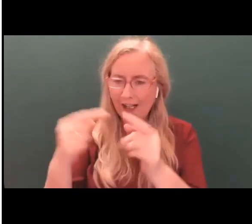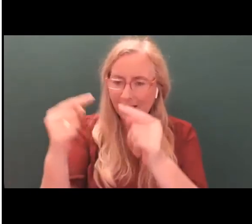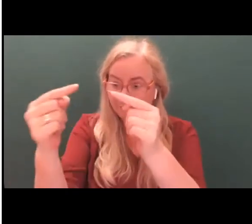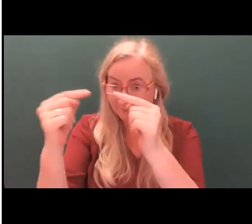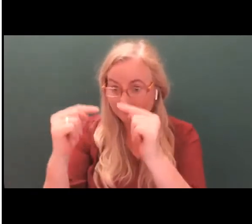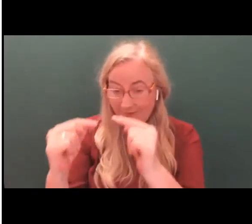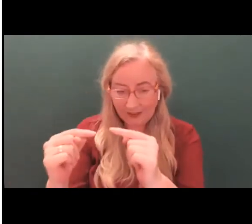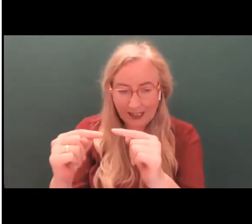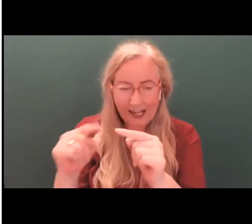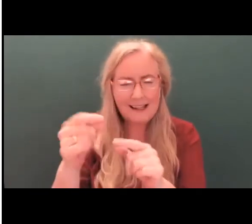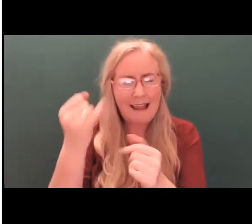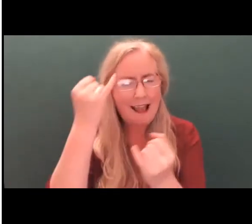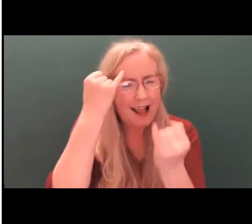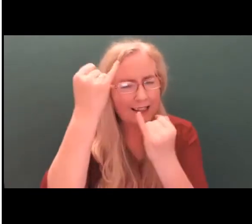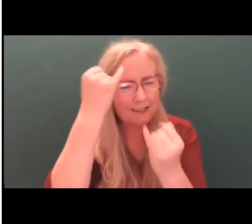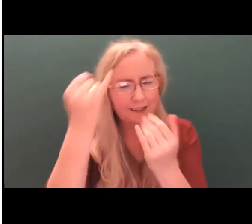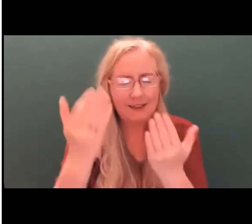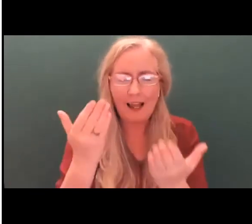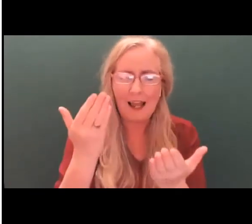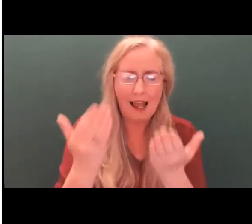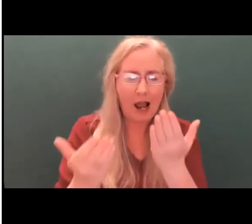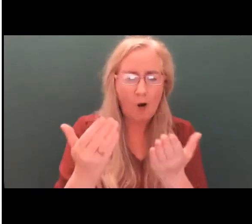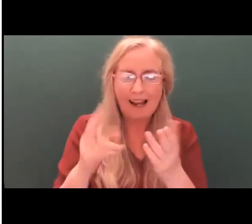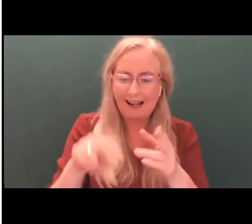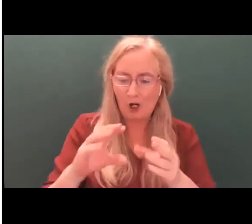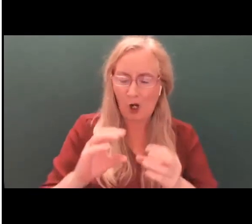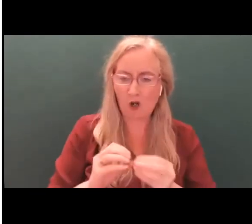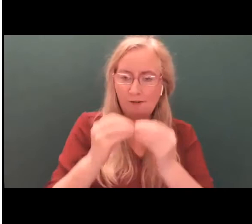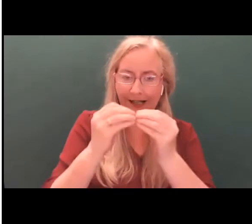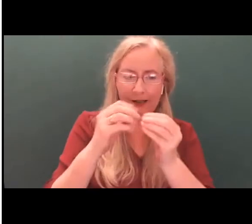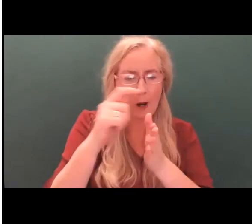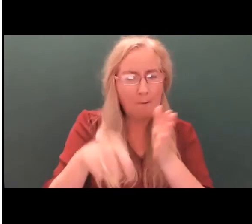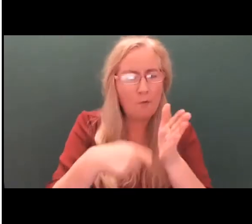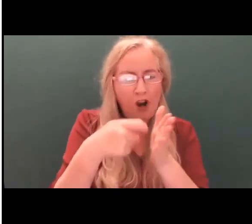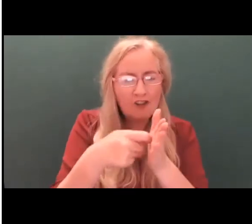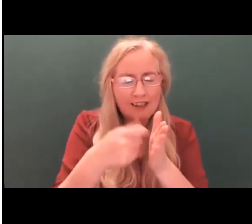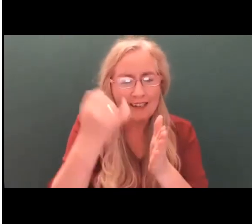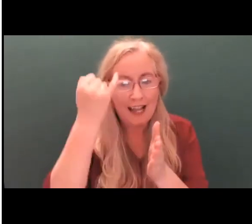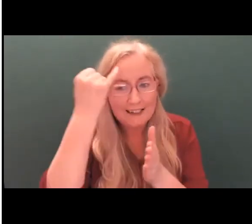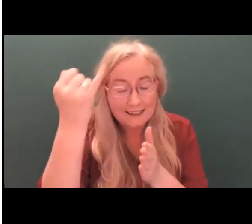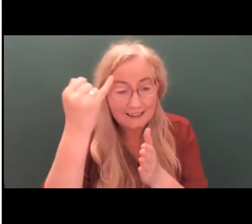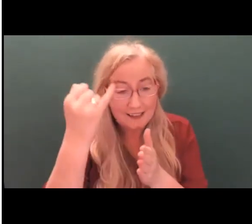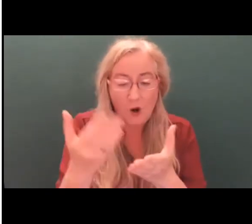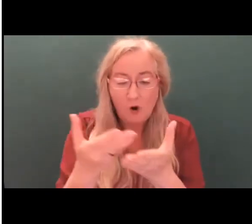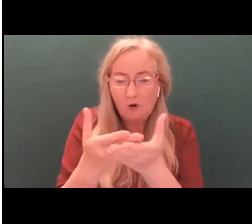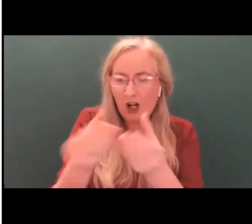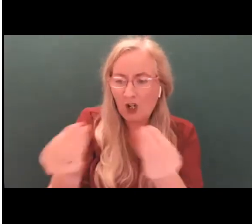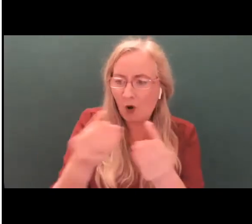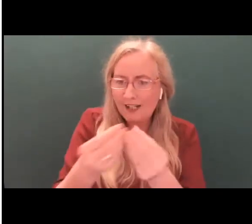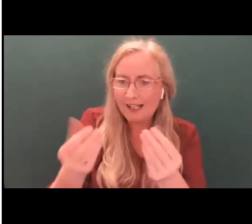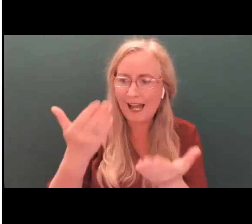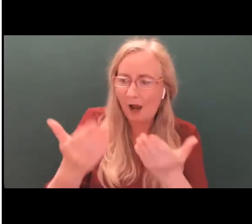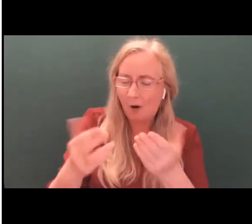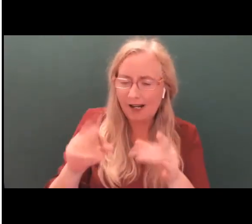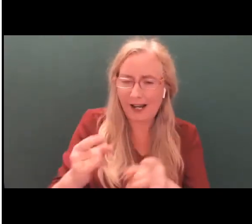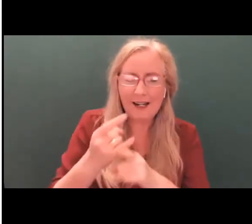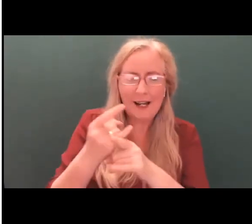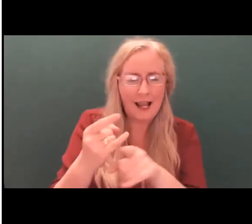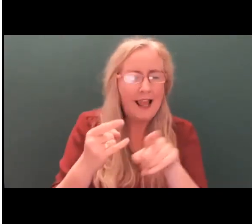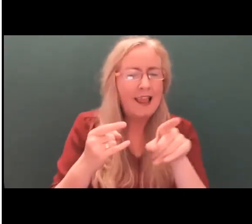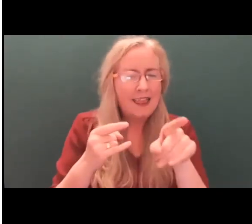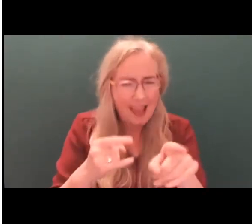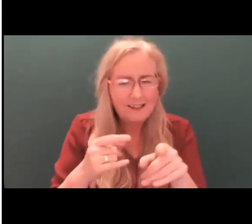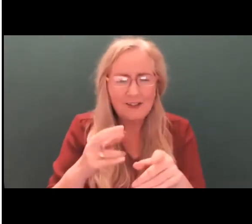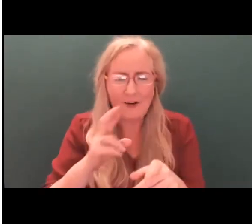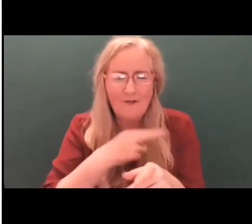find ideas on how to create your project, so project ideas and resources to help you create a really informed and